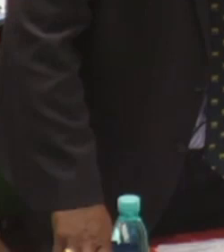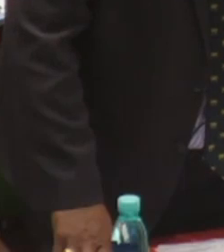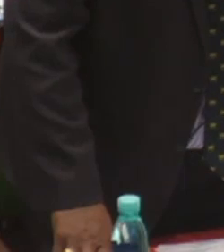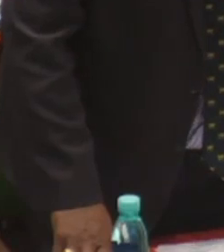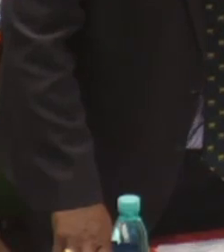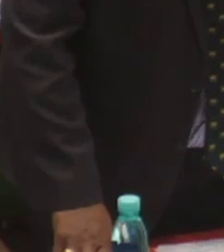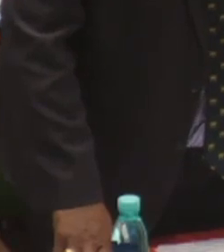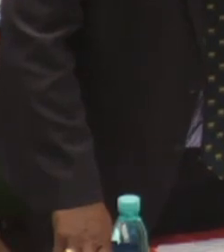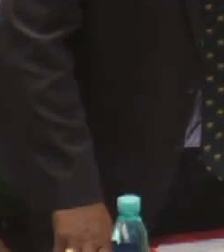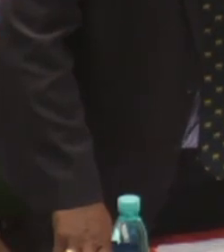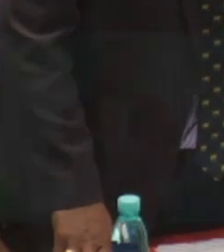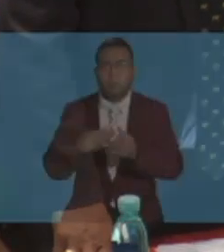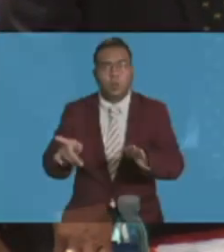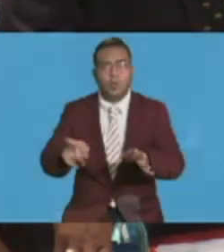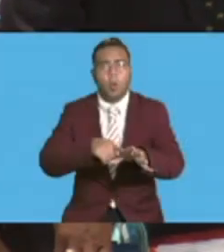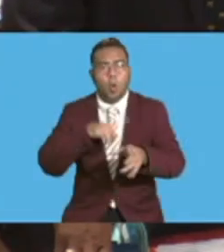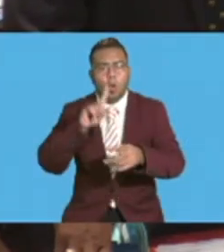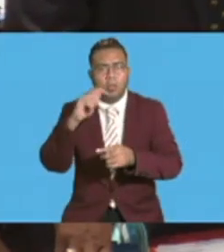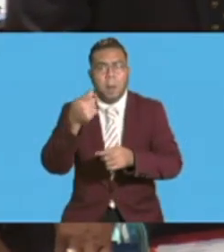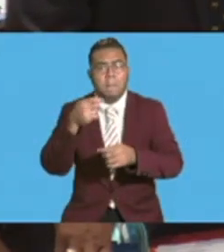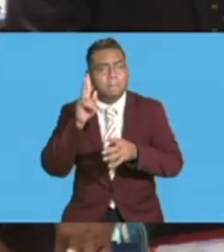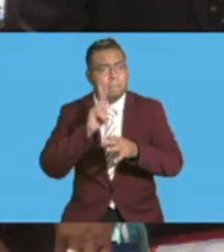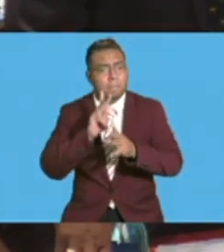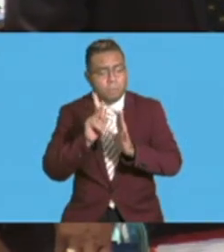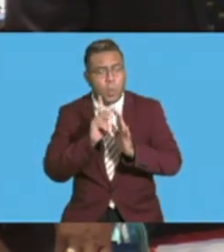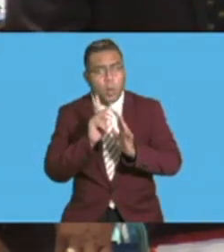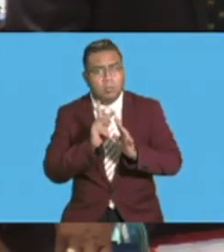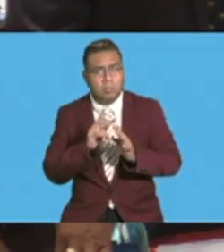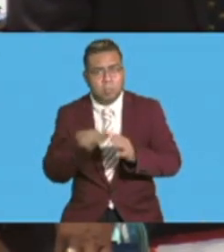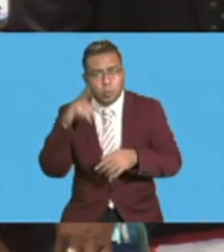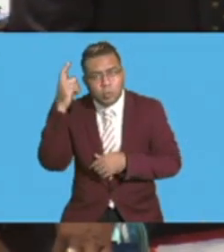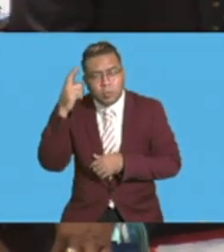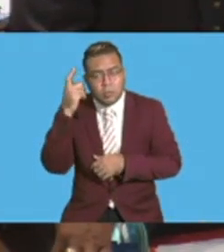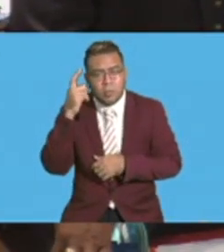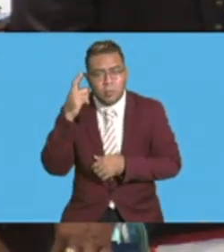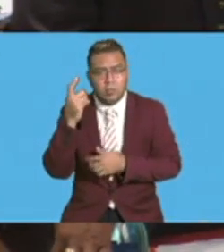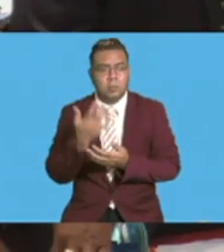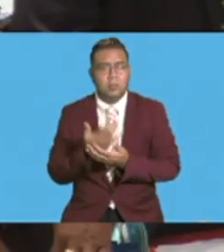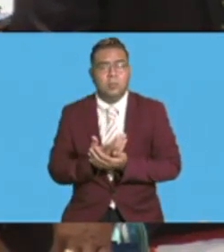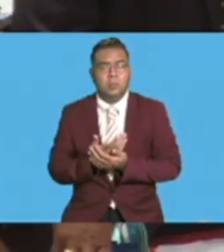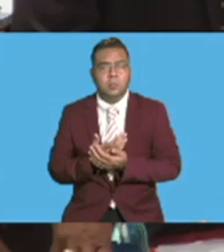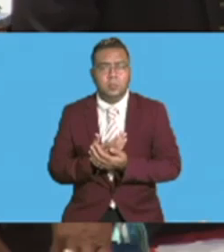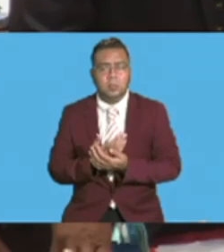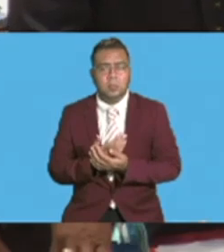in as far as long-term policies are concerned, Honourable Speaker, sir, the